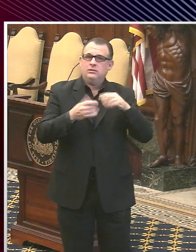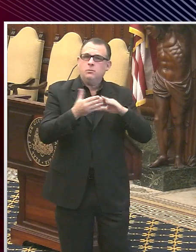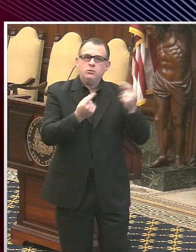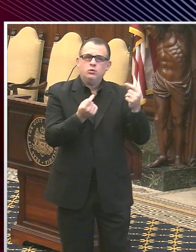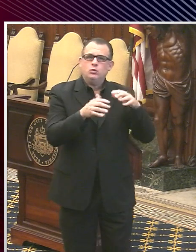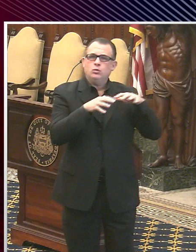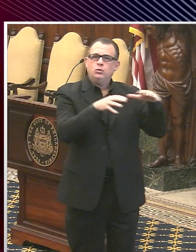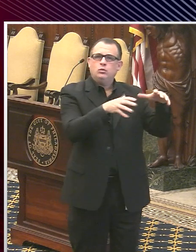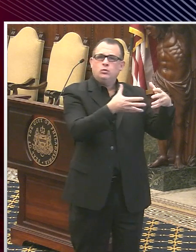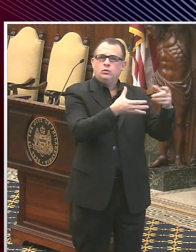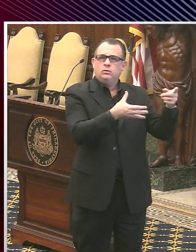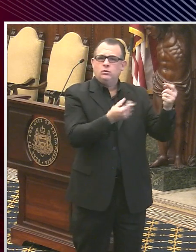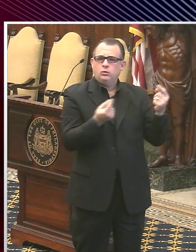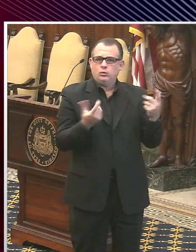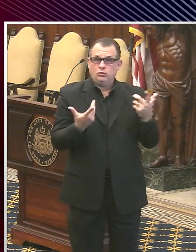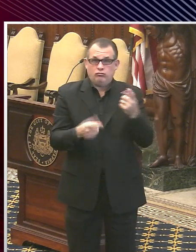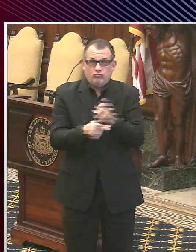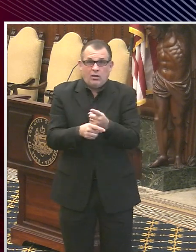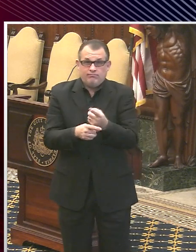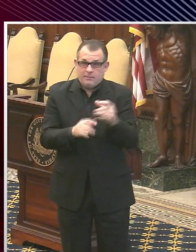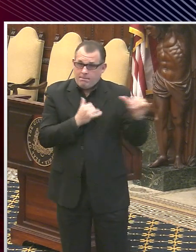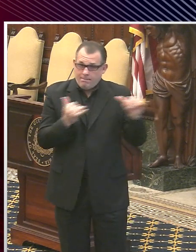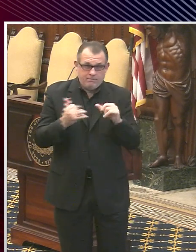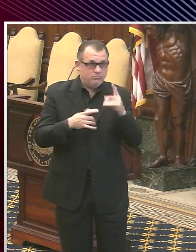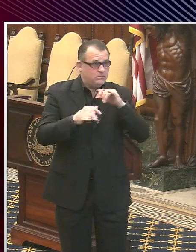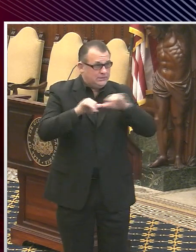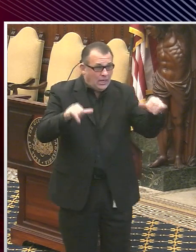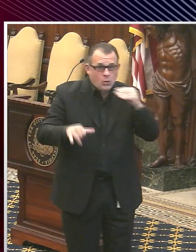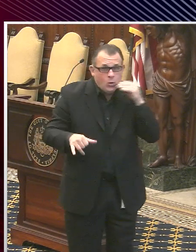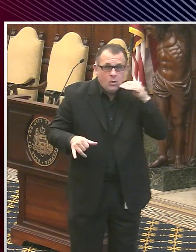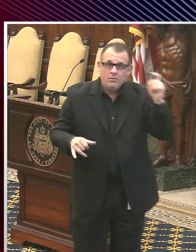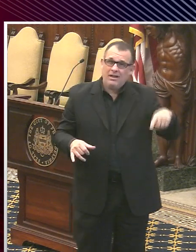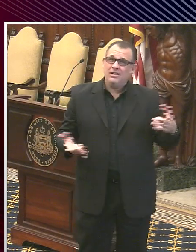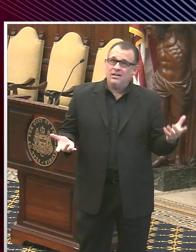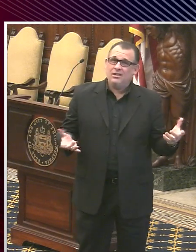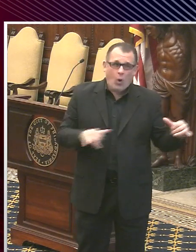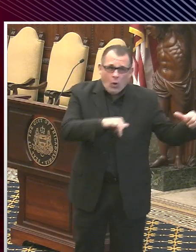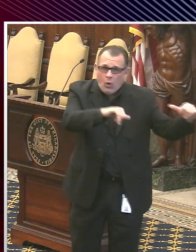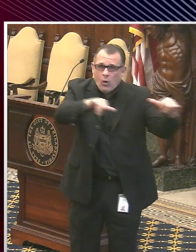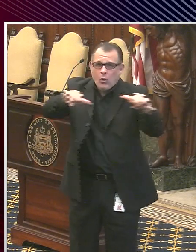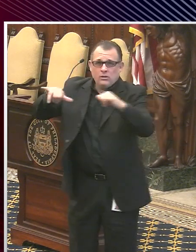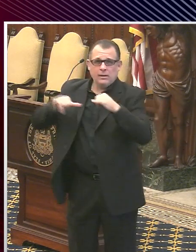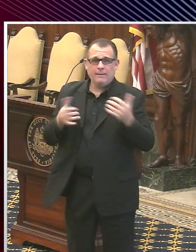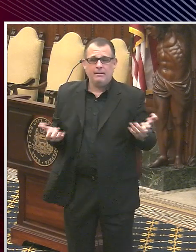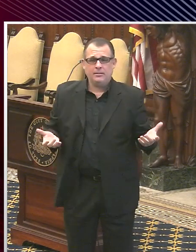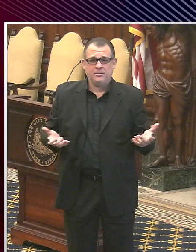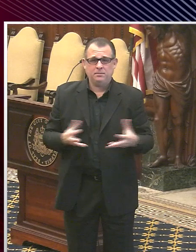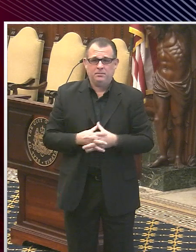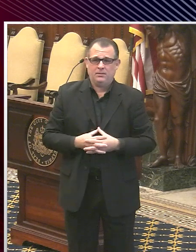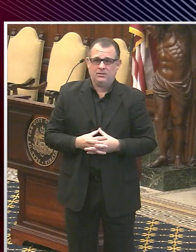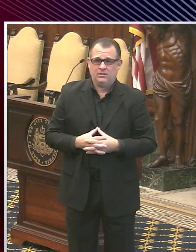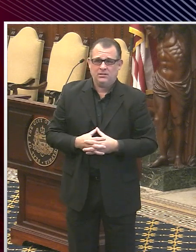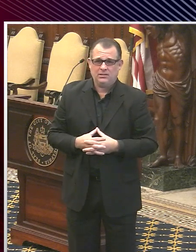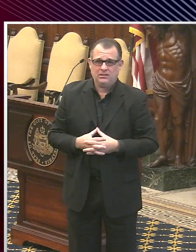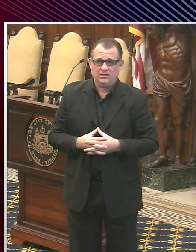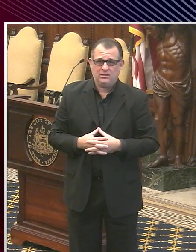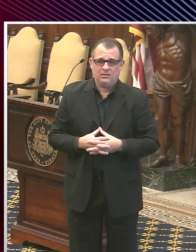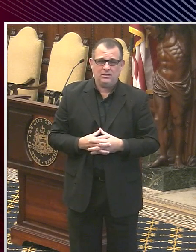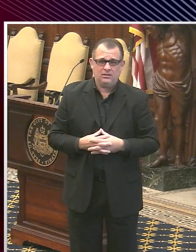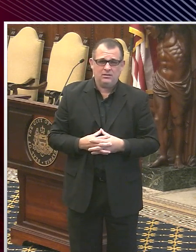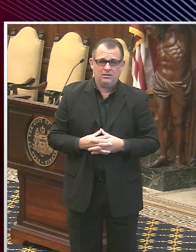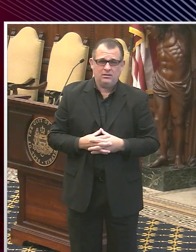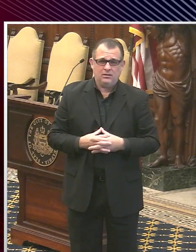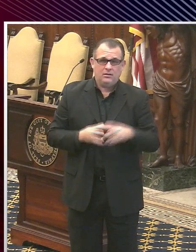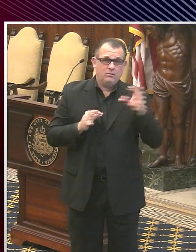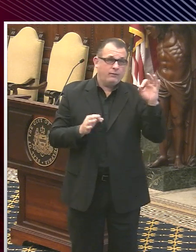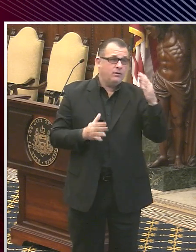We'd like people to stay home as much as possible. Preferimos que la gente se quede en casa lo más posible. Okay, perfect. That's